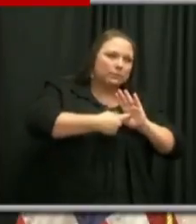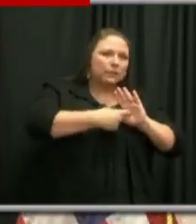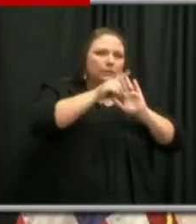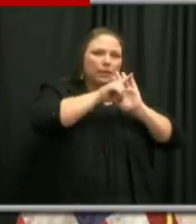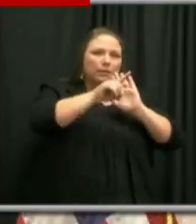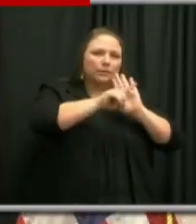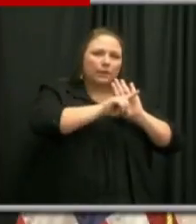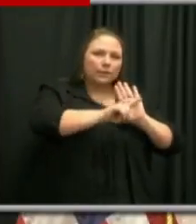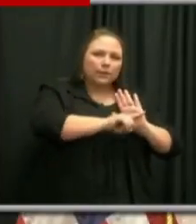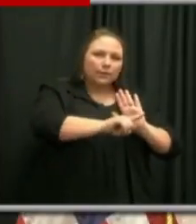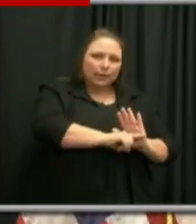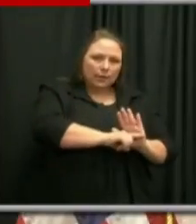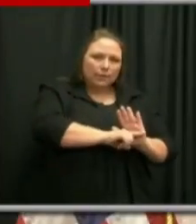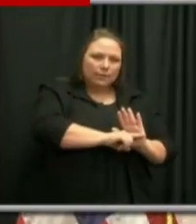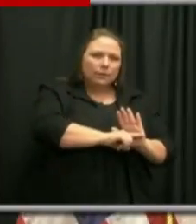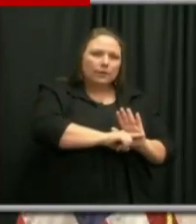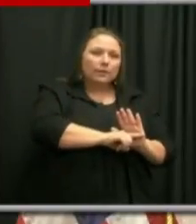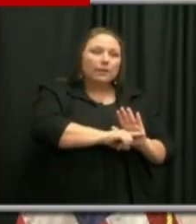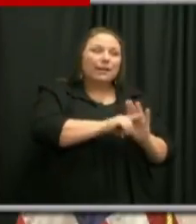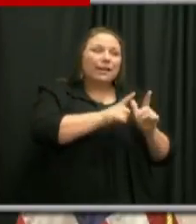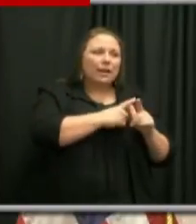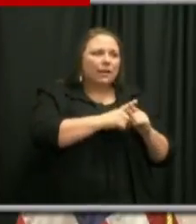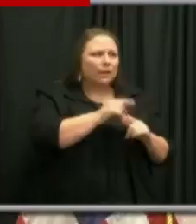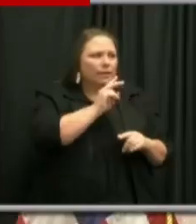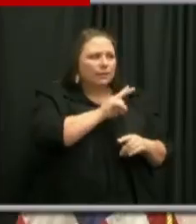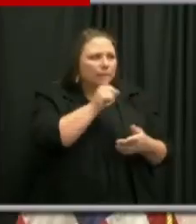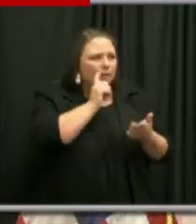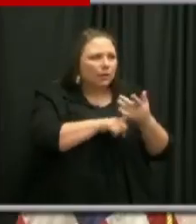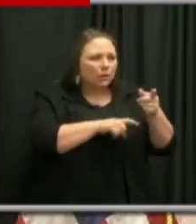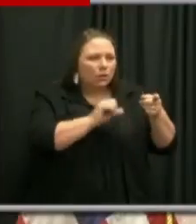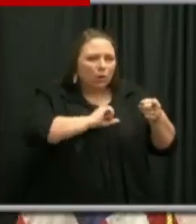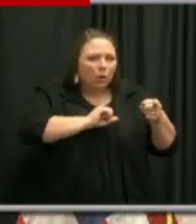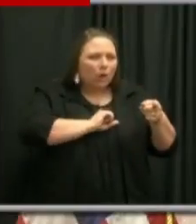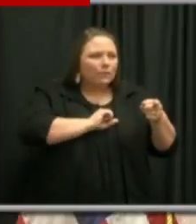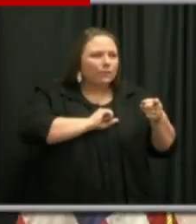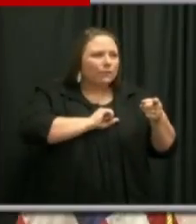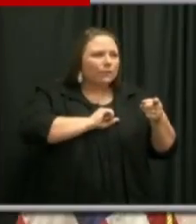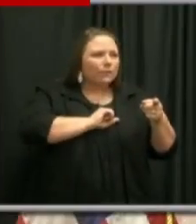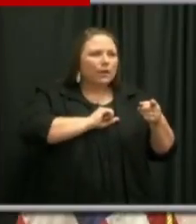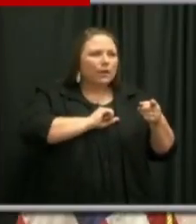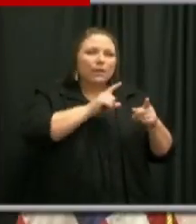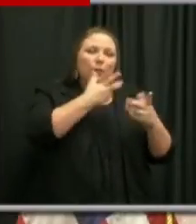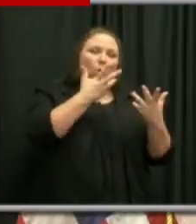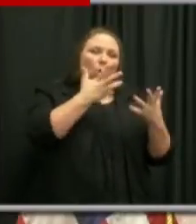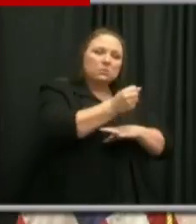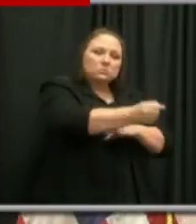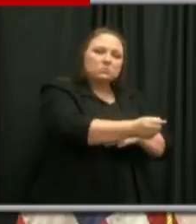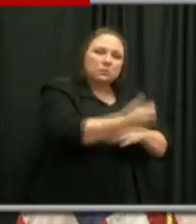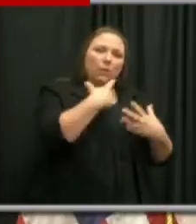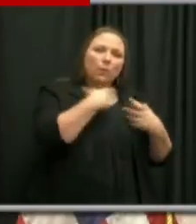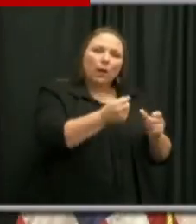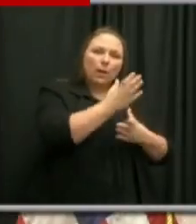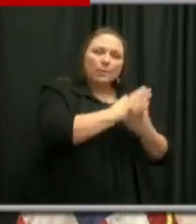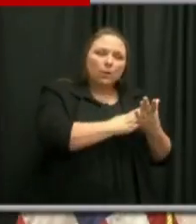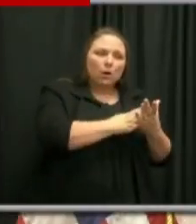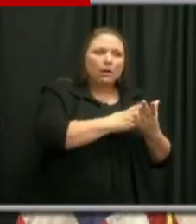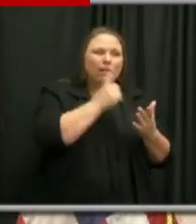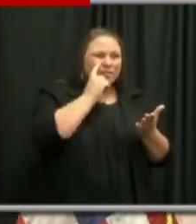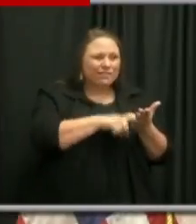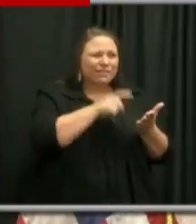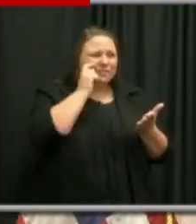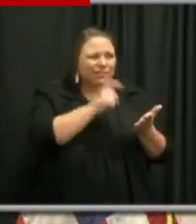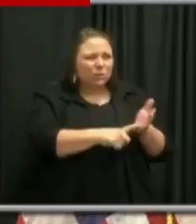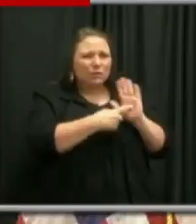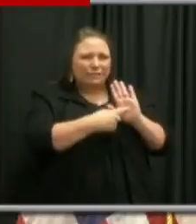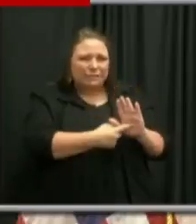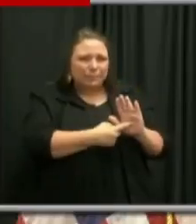negative. And then subsequently, they began to show symptoms once they were in the well portion of the shelters. And then